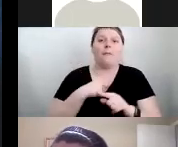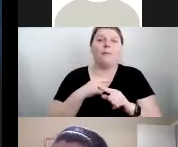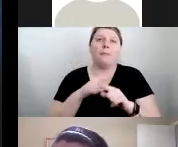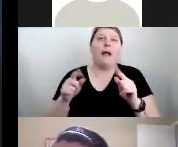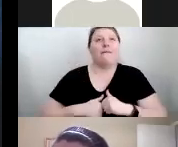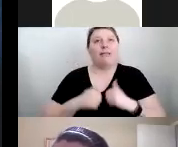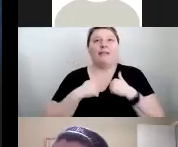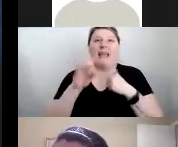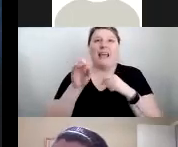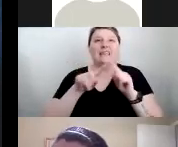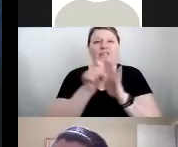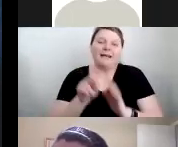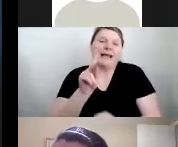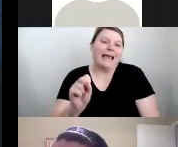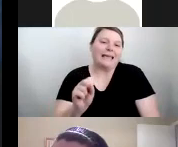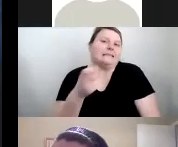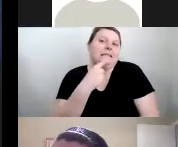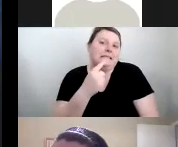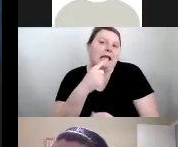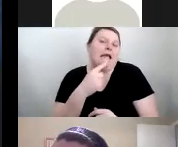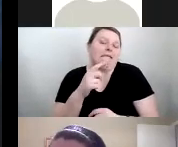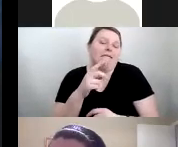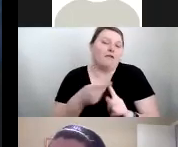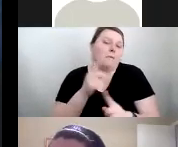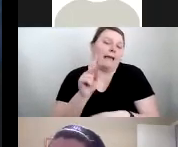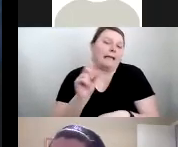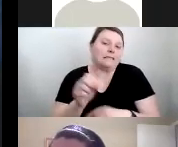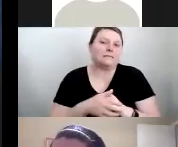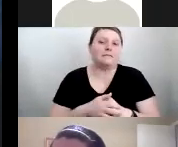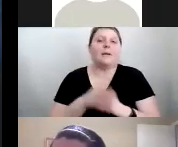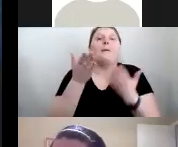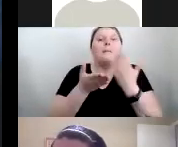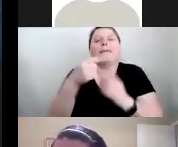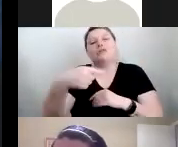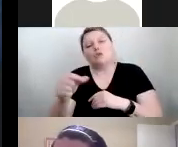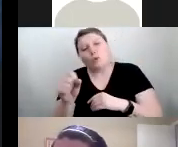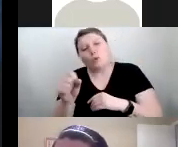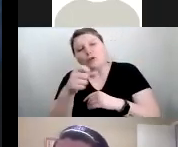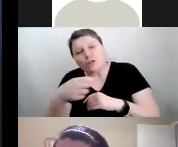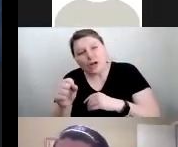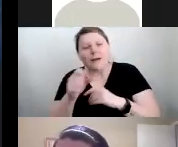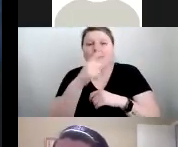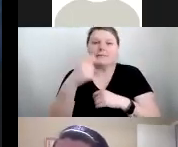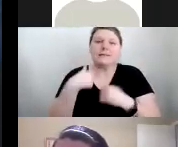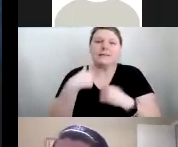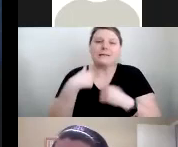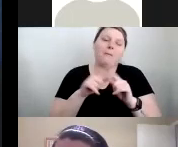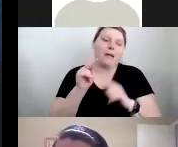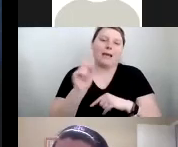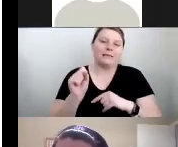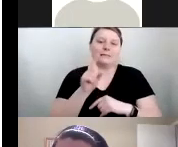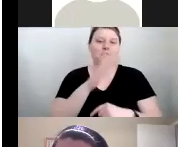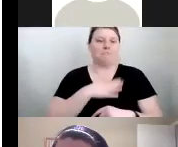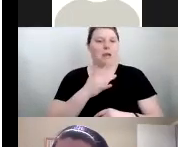states, Kansas is always what I say. Yeah, maybe sometimes Georgia, because that's where I am now. But really, Kansas is in my